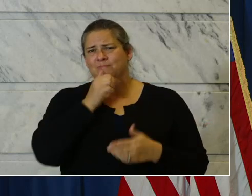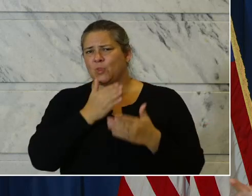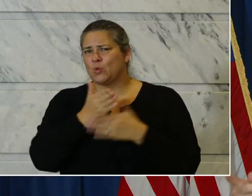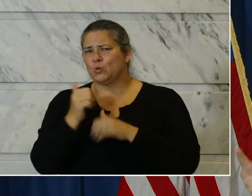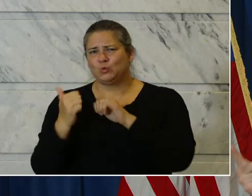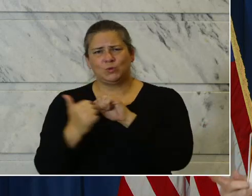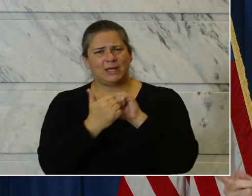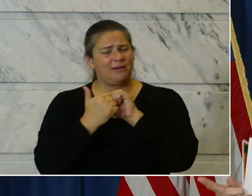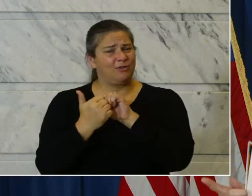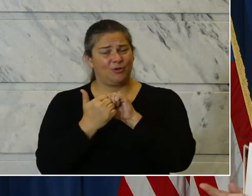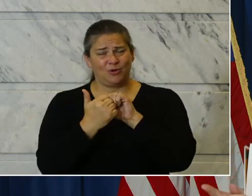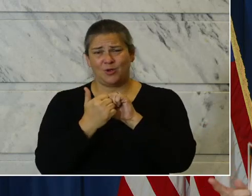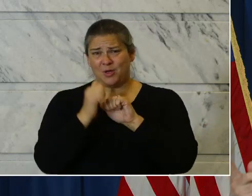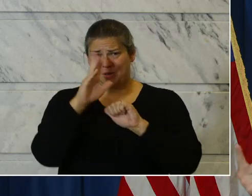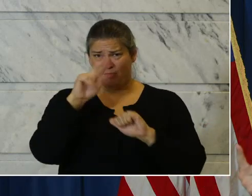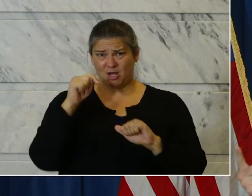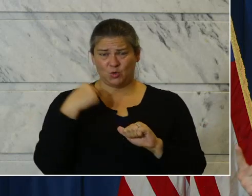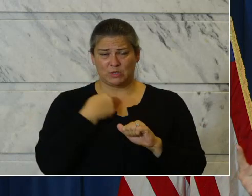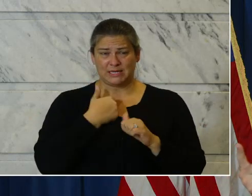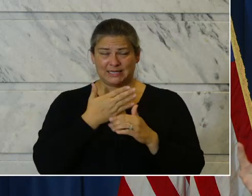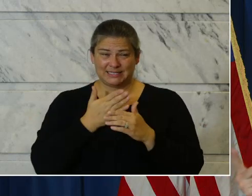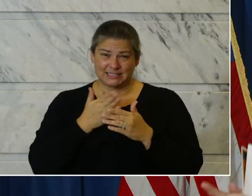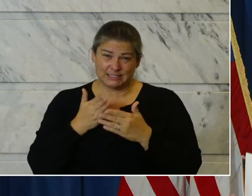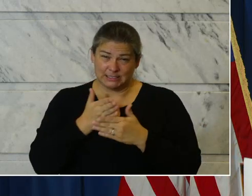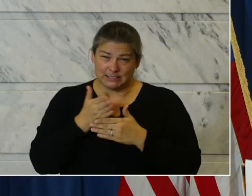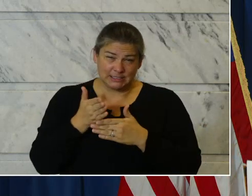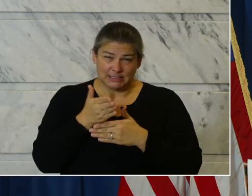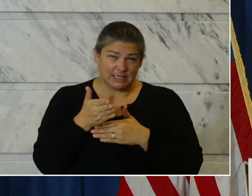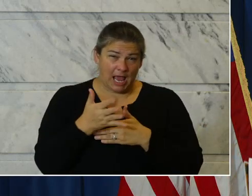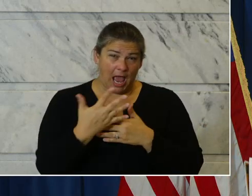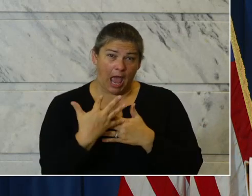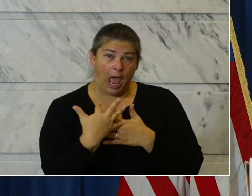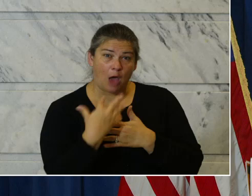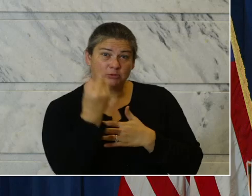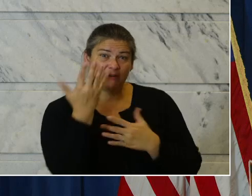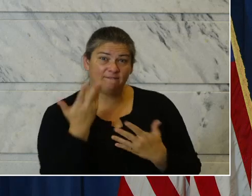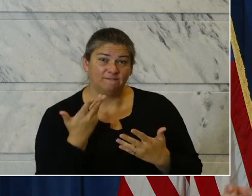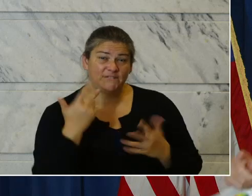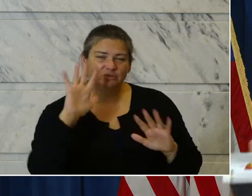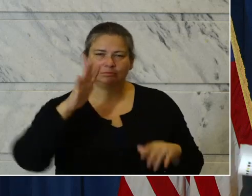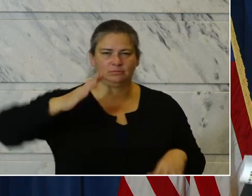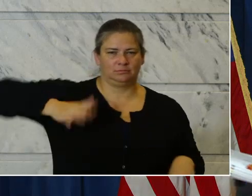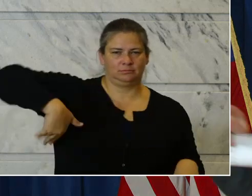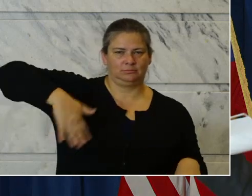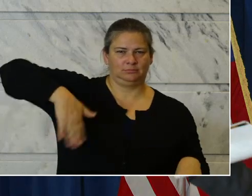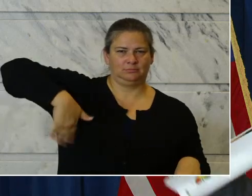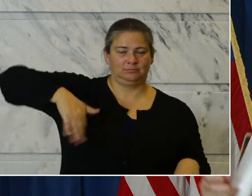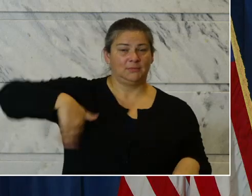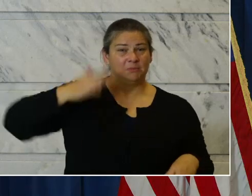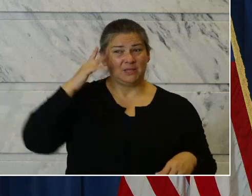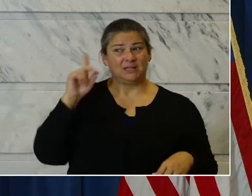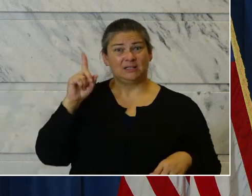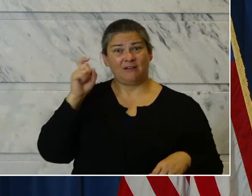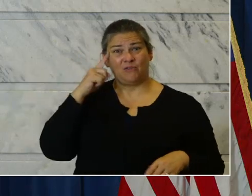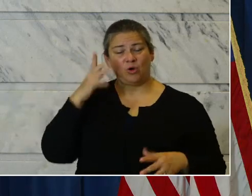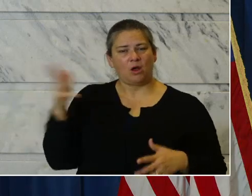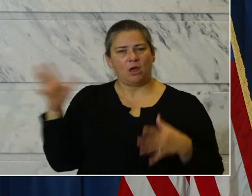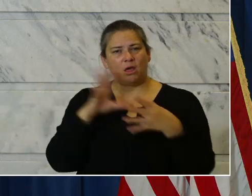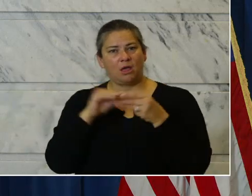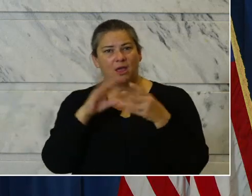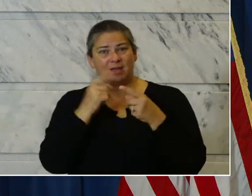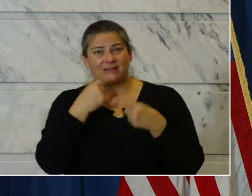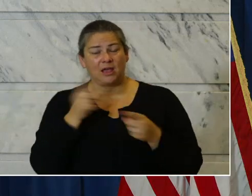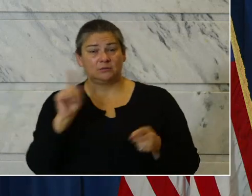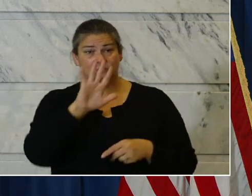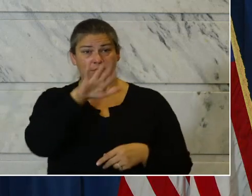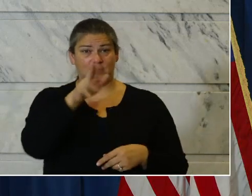And when the governor announces these incredibly high numbers of cases, that are going up week over week. Let me just